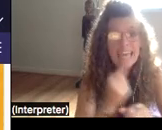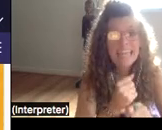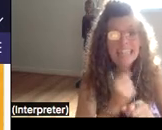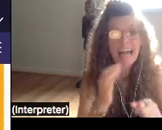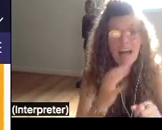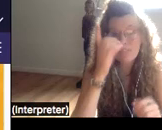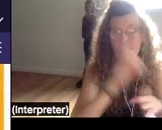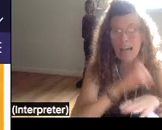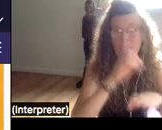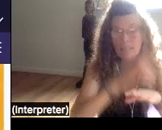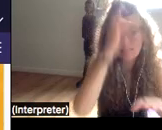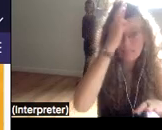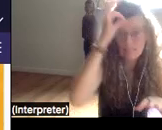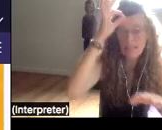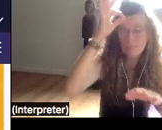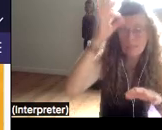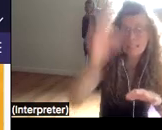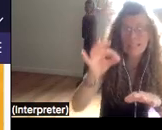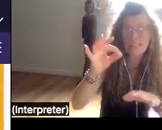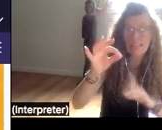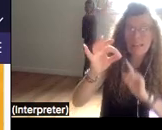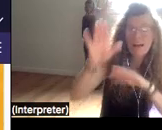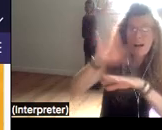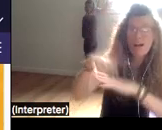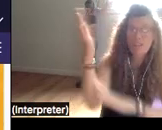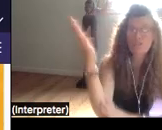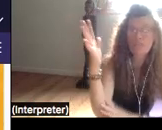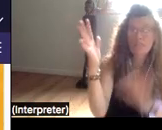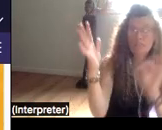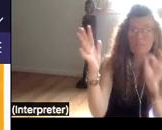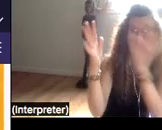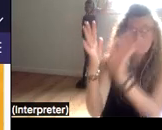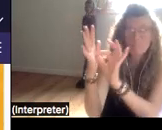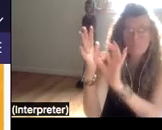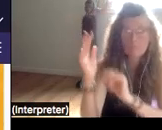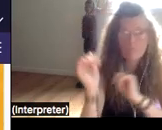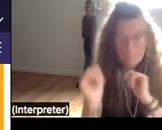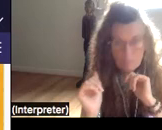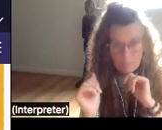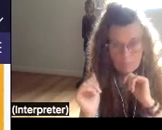it takes out the diamond and places it on a tree.